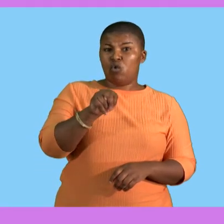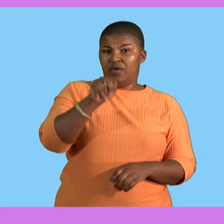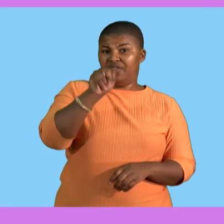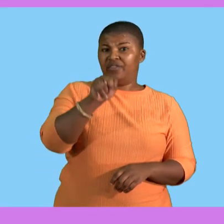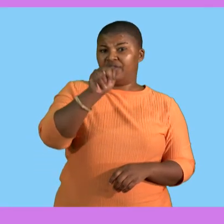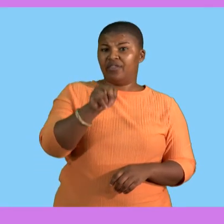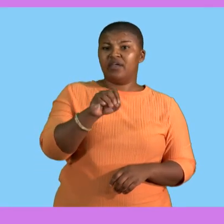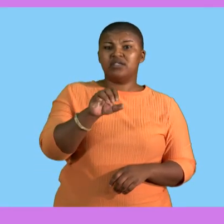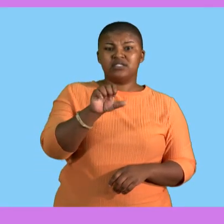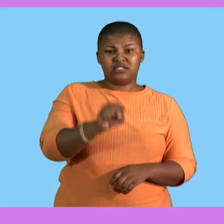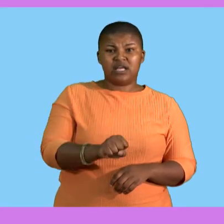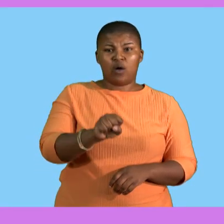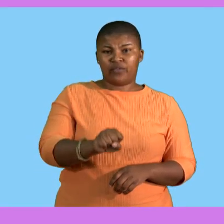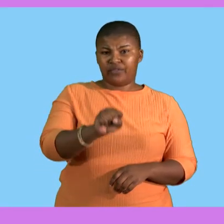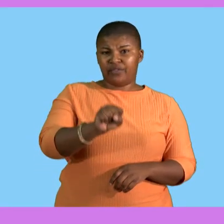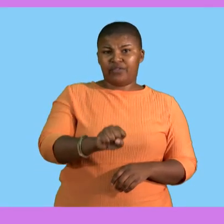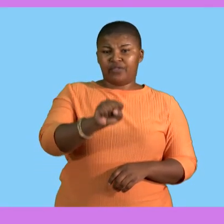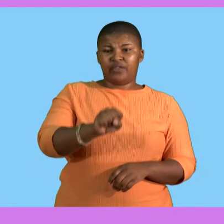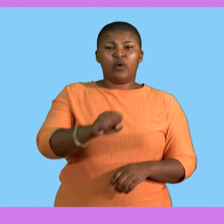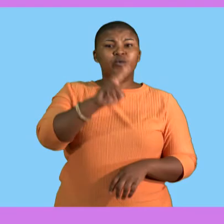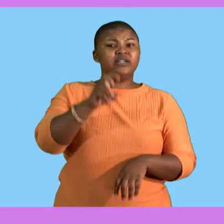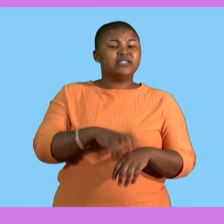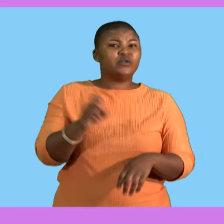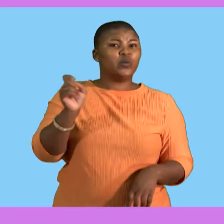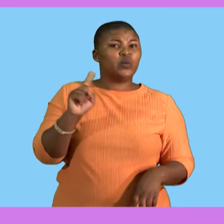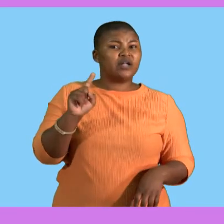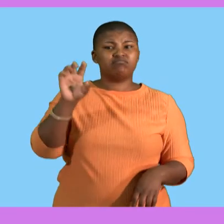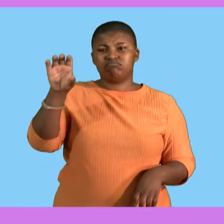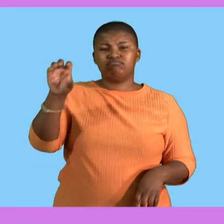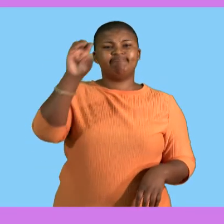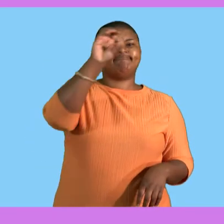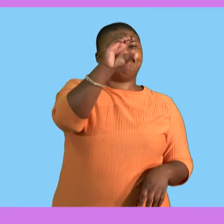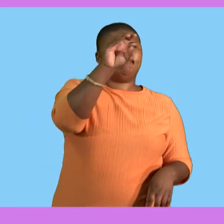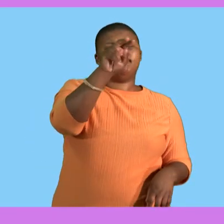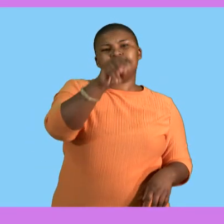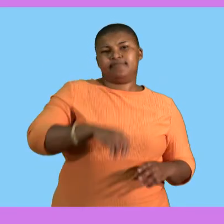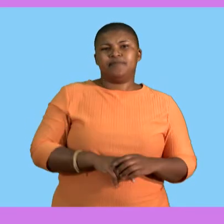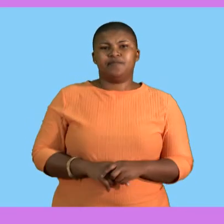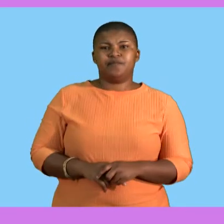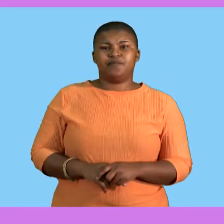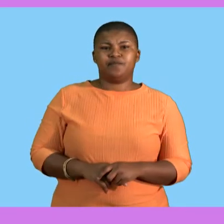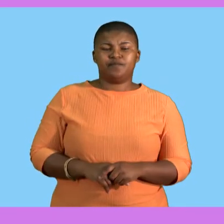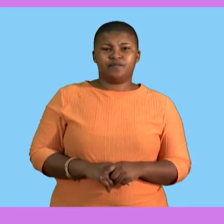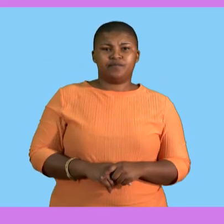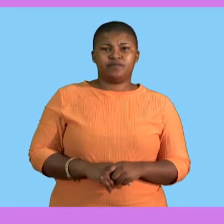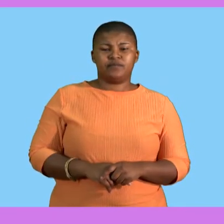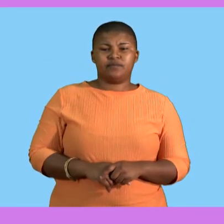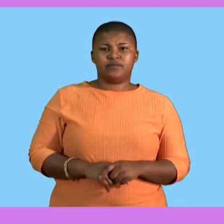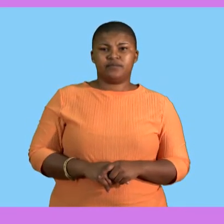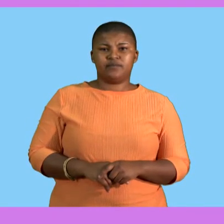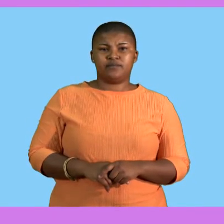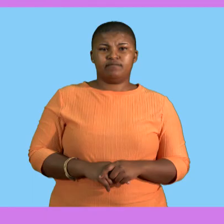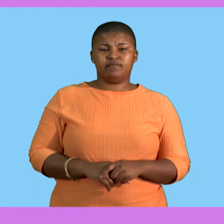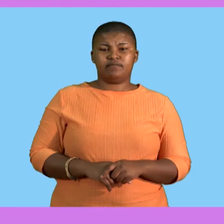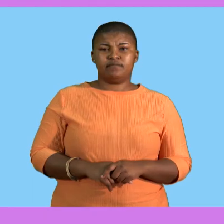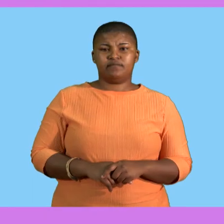is south, and then the only one we need is over there. So that is then going to be,